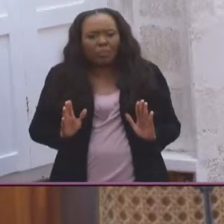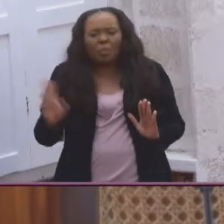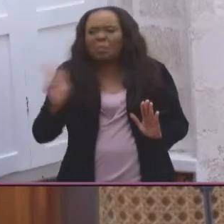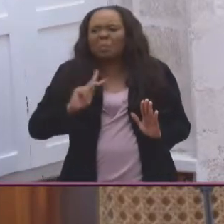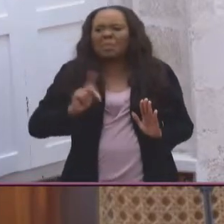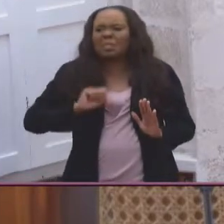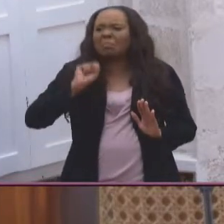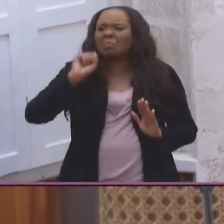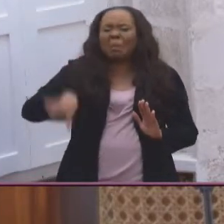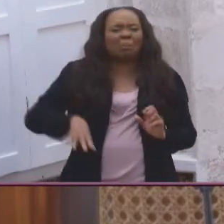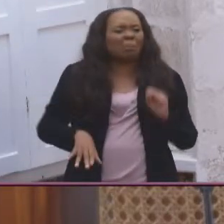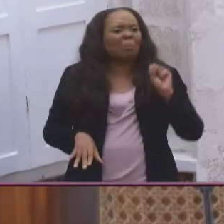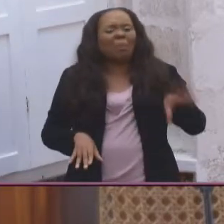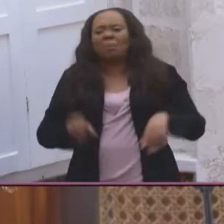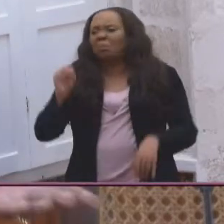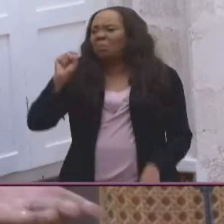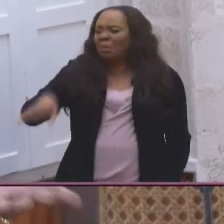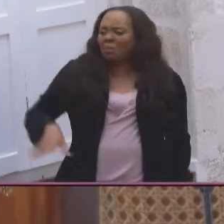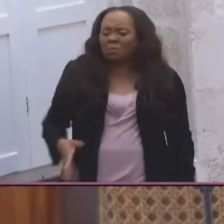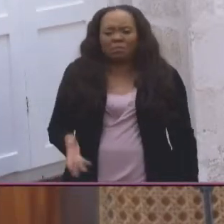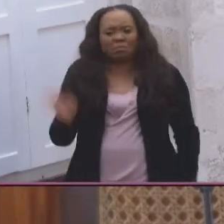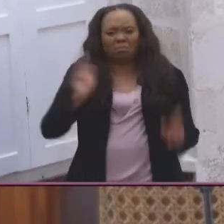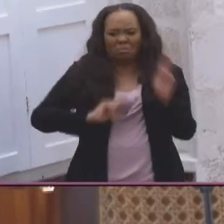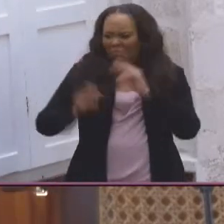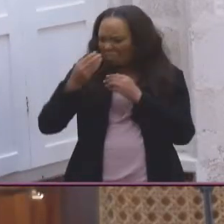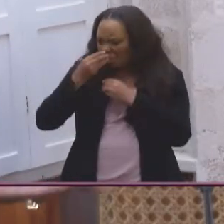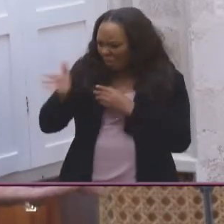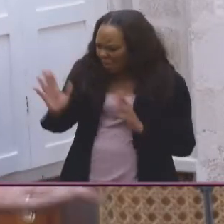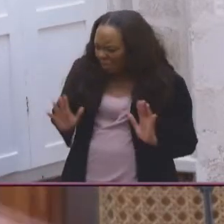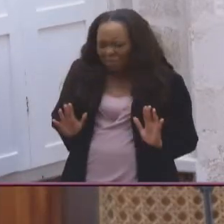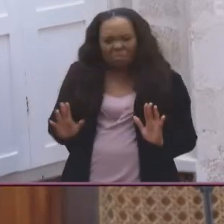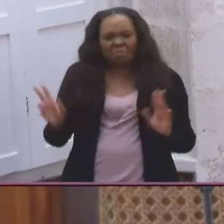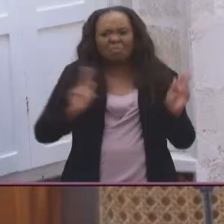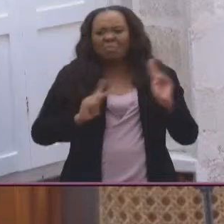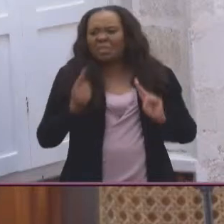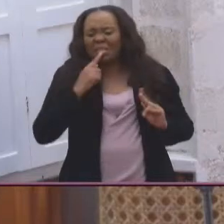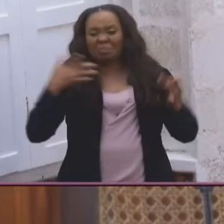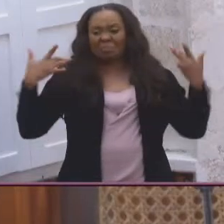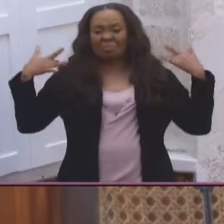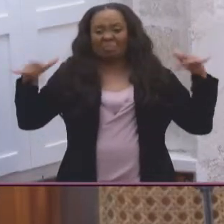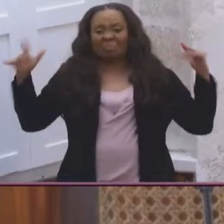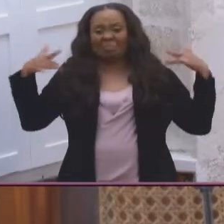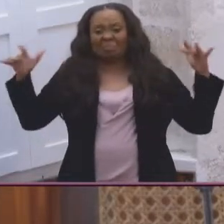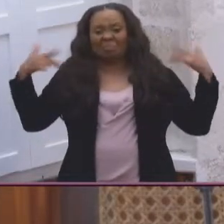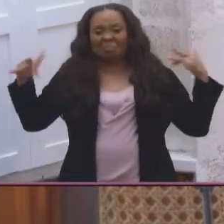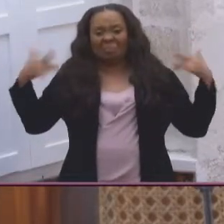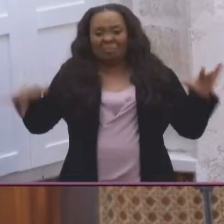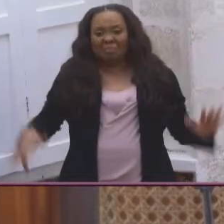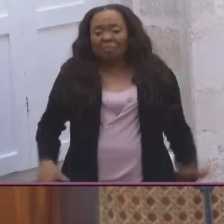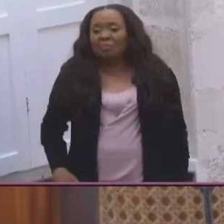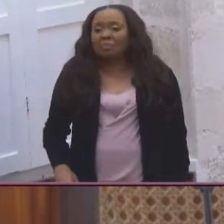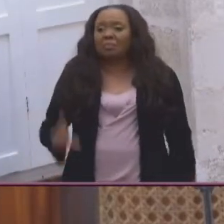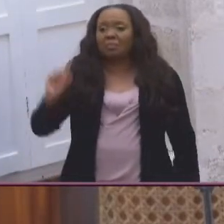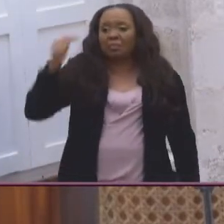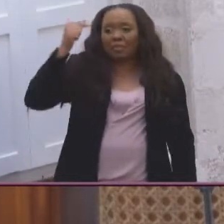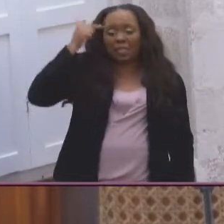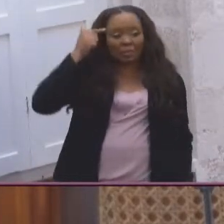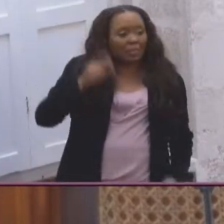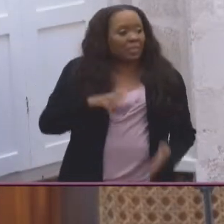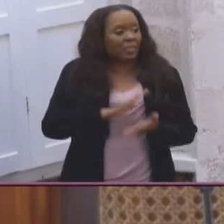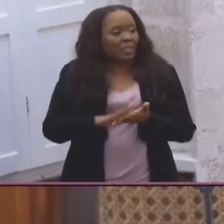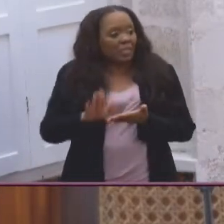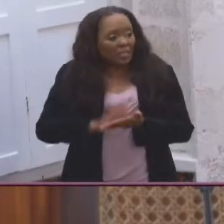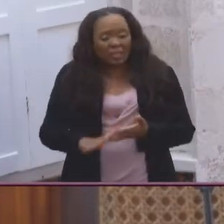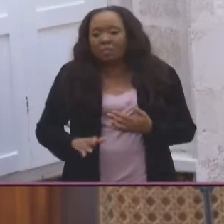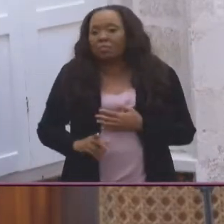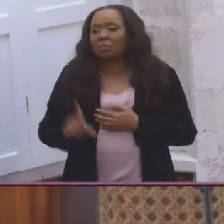windows. People don't seem to feel that they have any responsibility because the government got to clean it up, and the government should